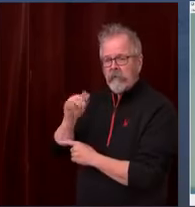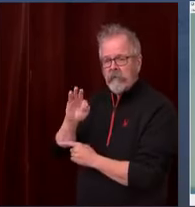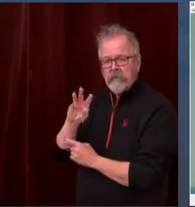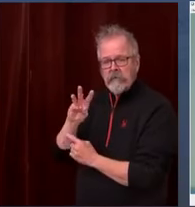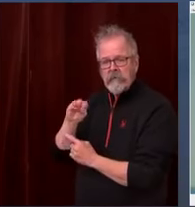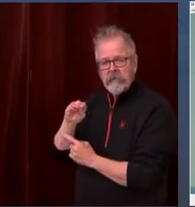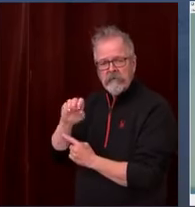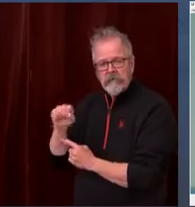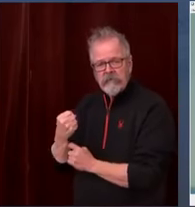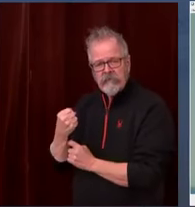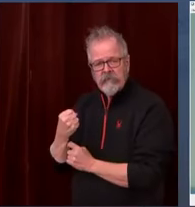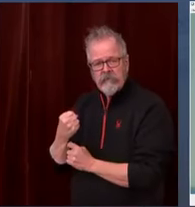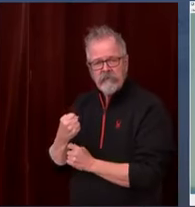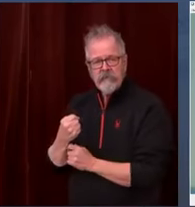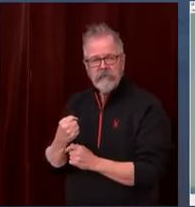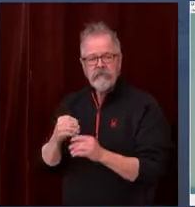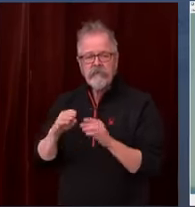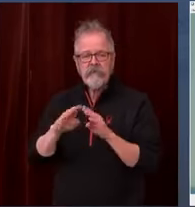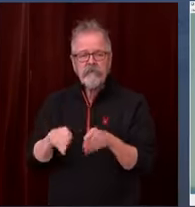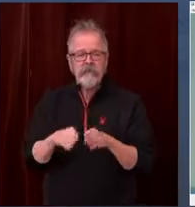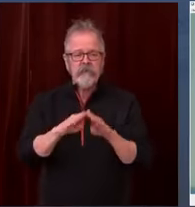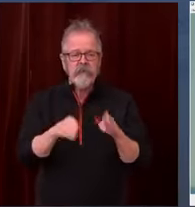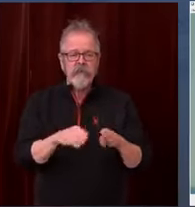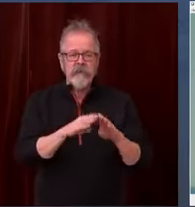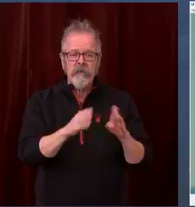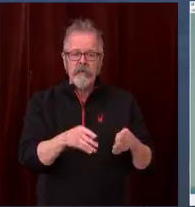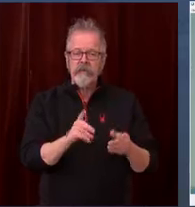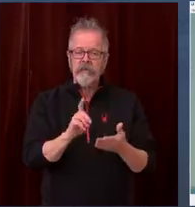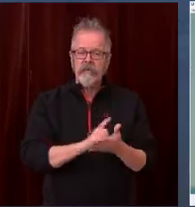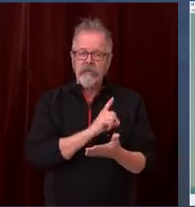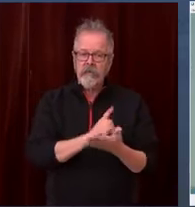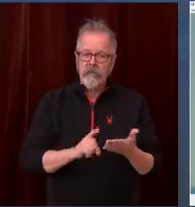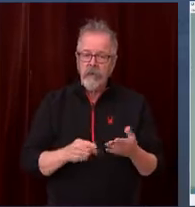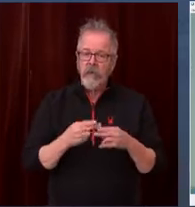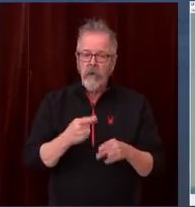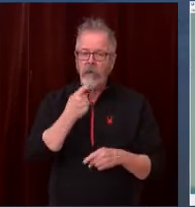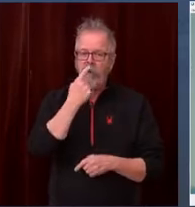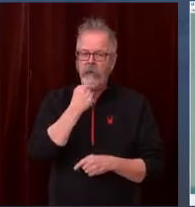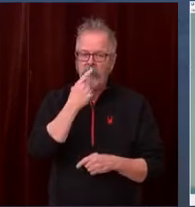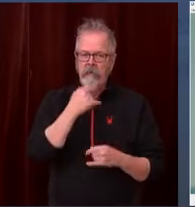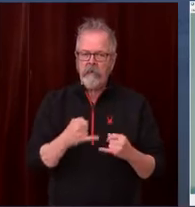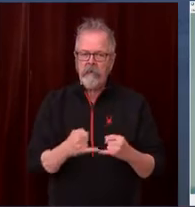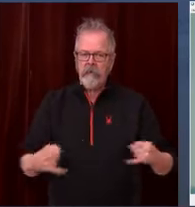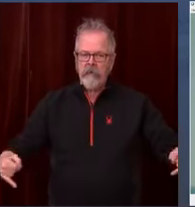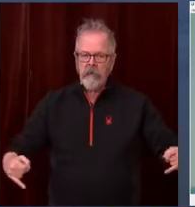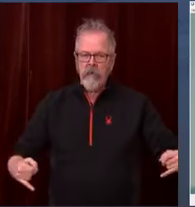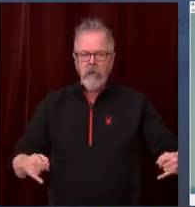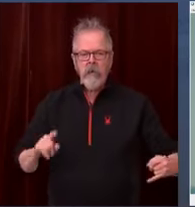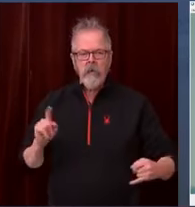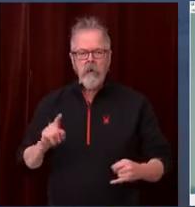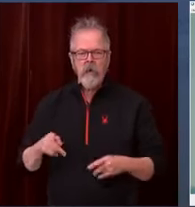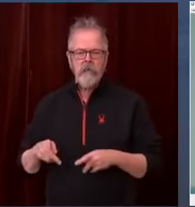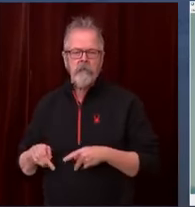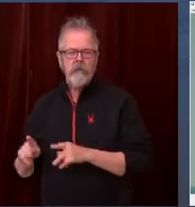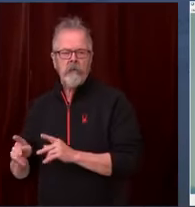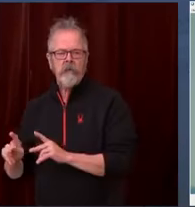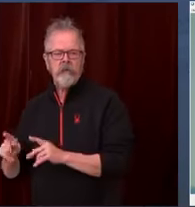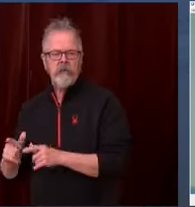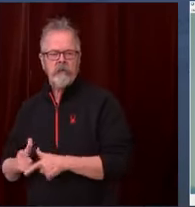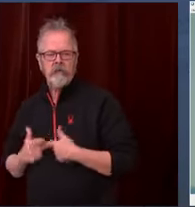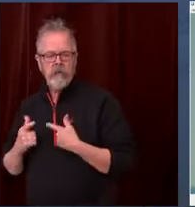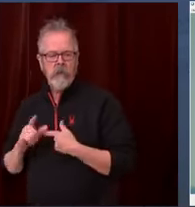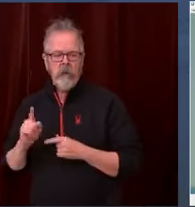that should be banned, and we did. But redlining was banned because it was a form of